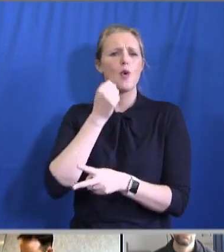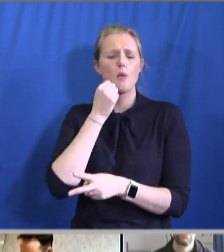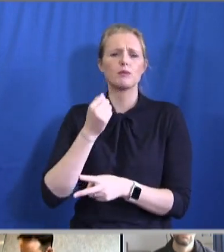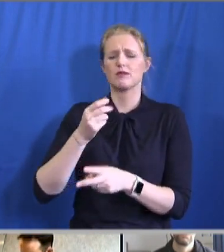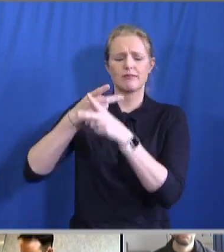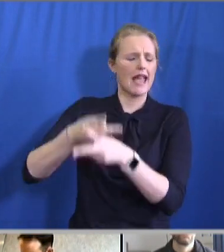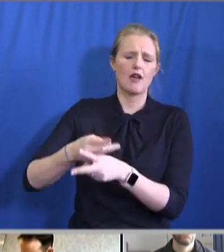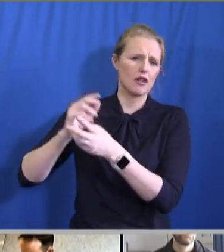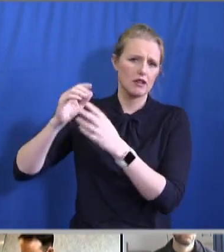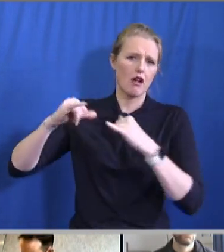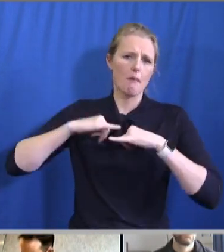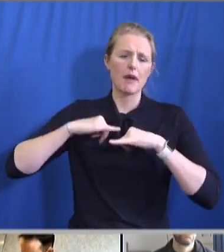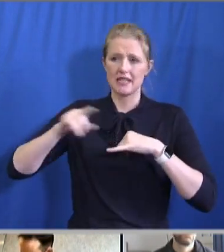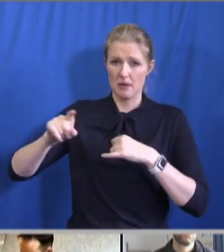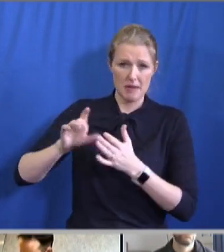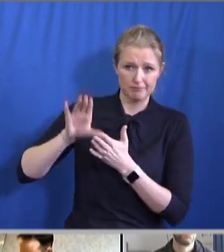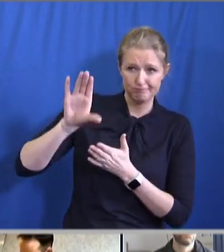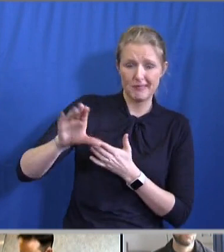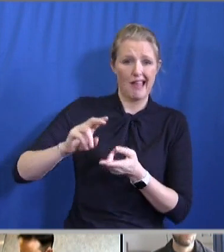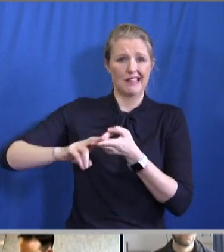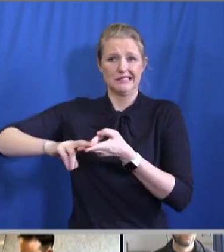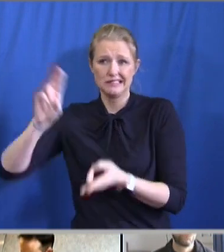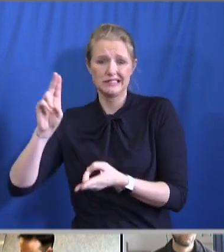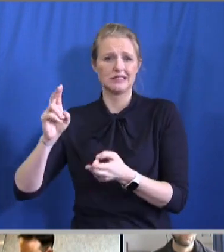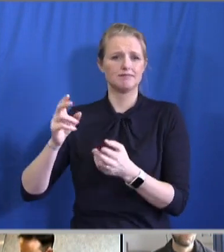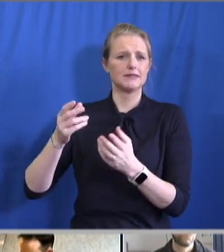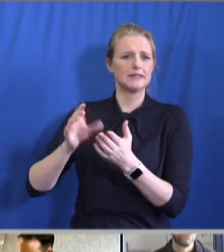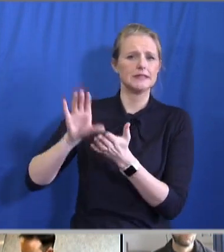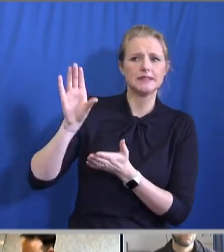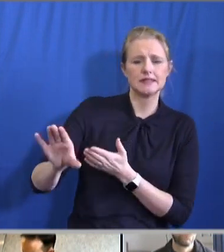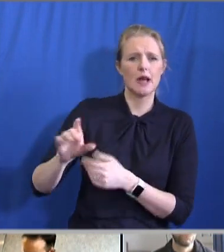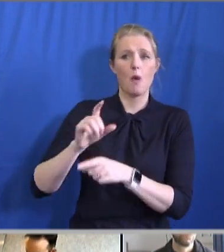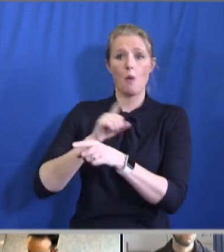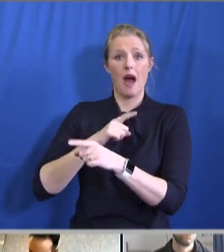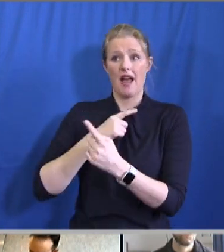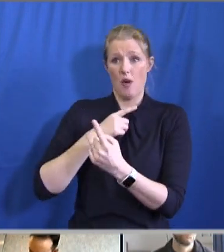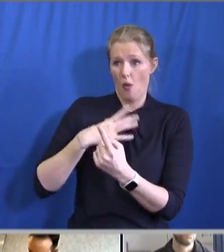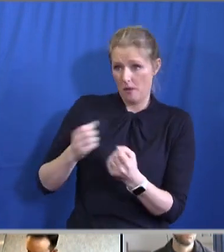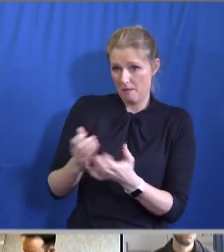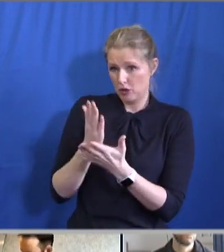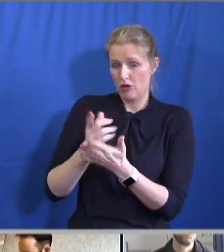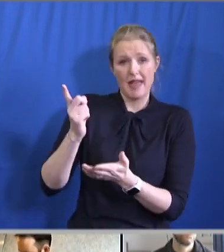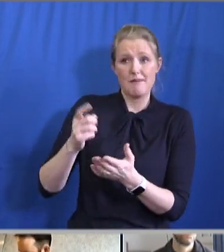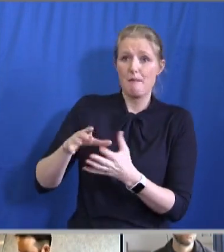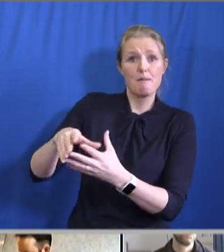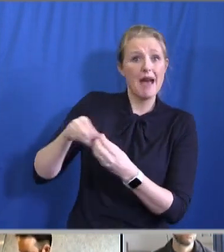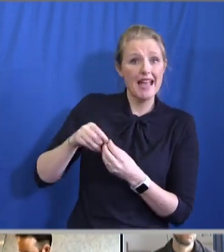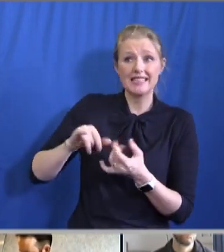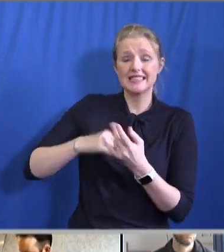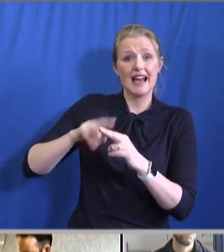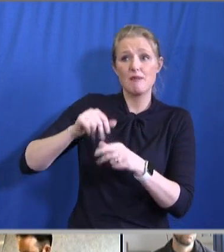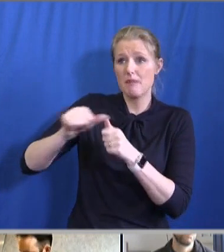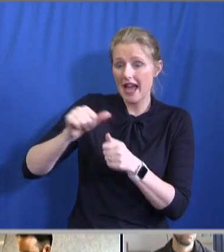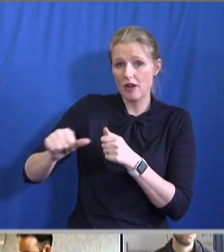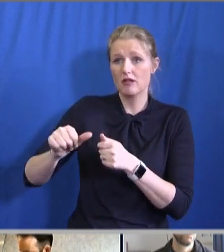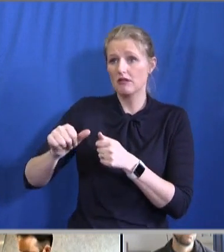well, we saw a significant downturn in those packages that were going to be returned or